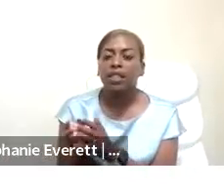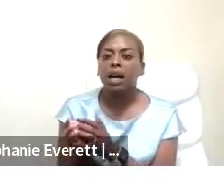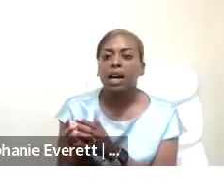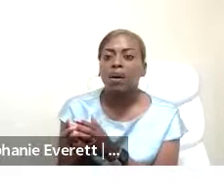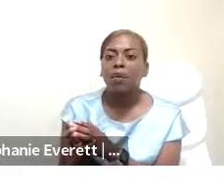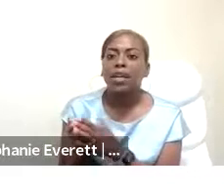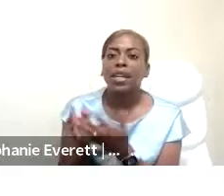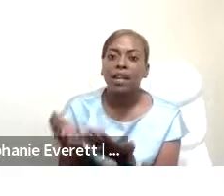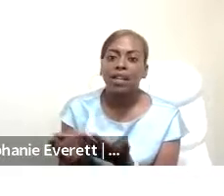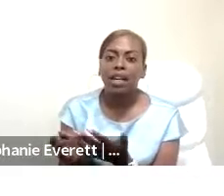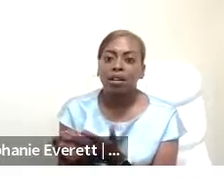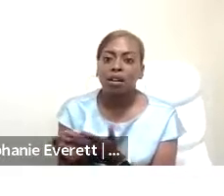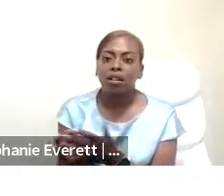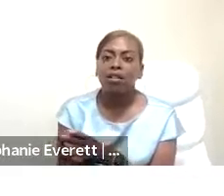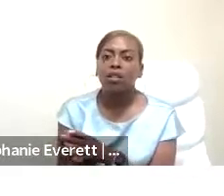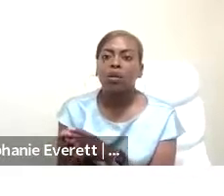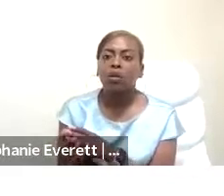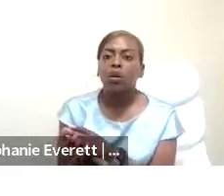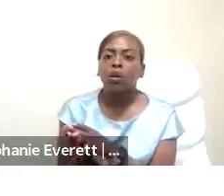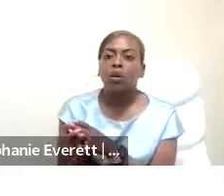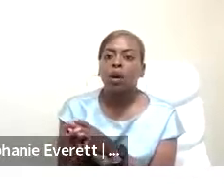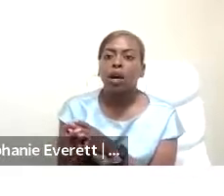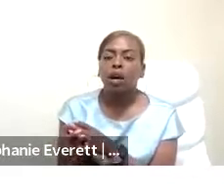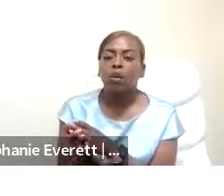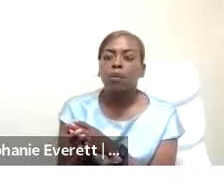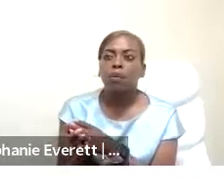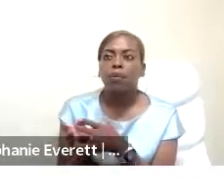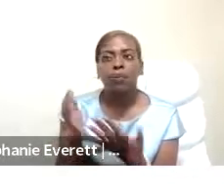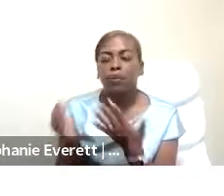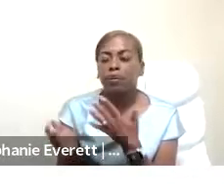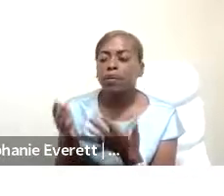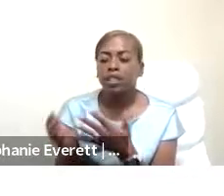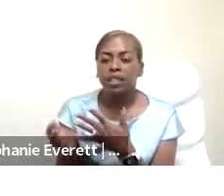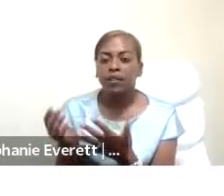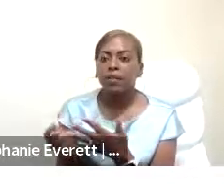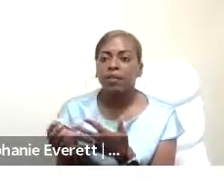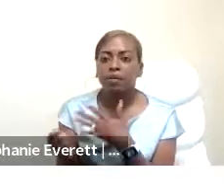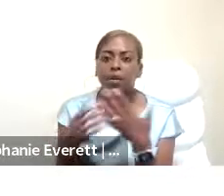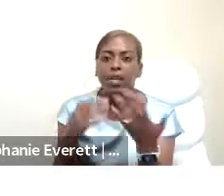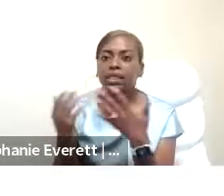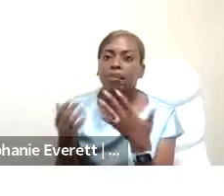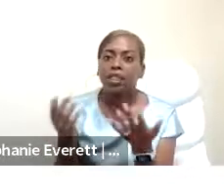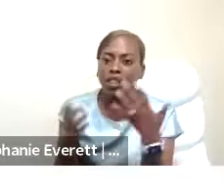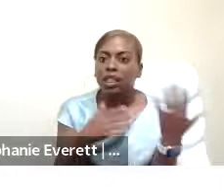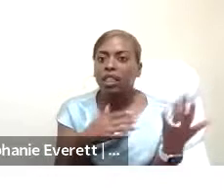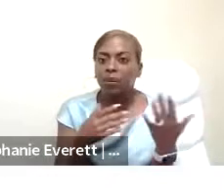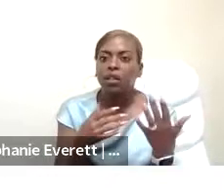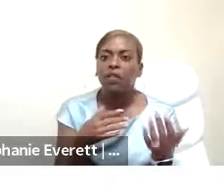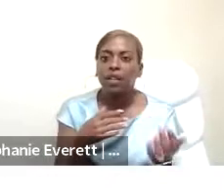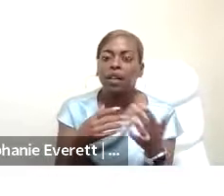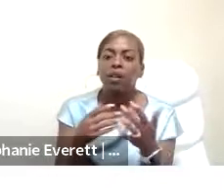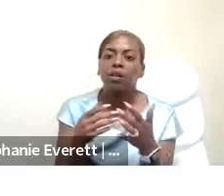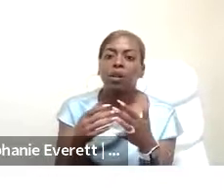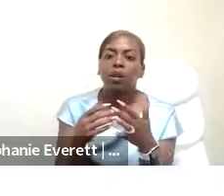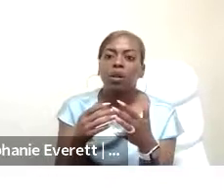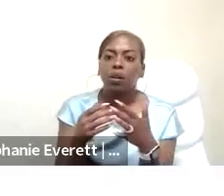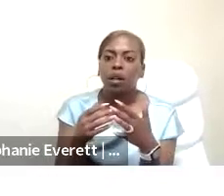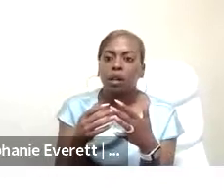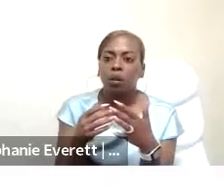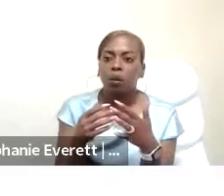is, and adding that on. So we just have to, as a commission, I think we could figure